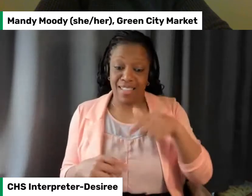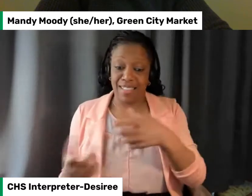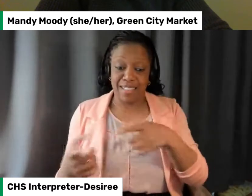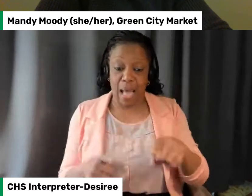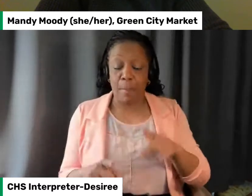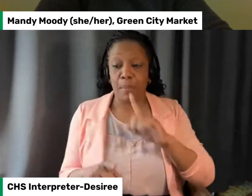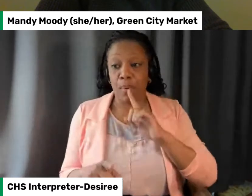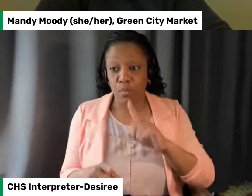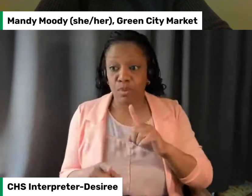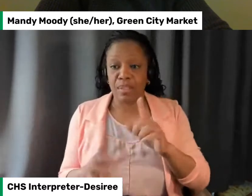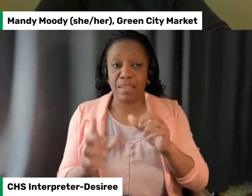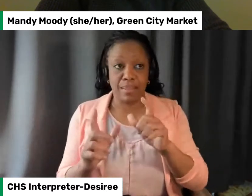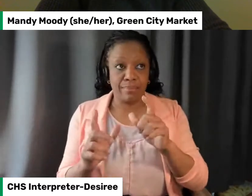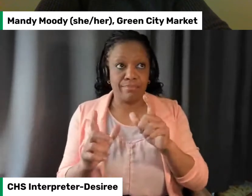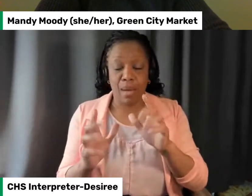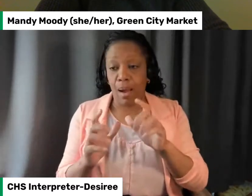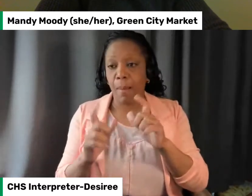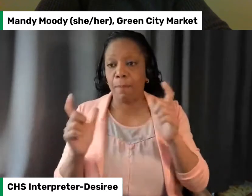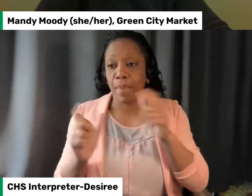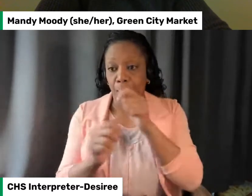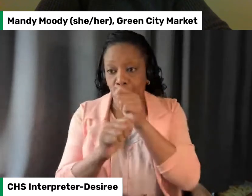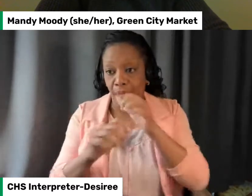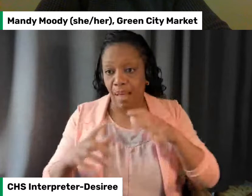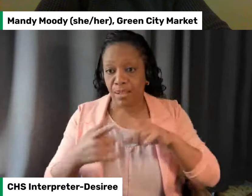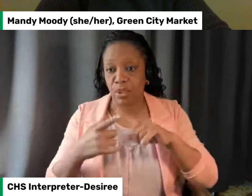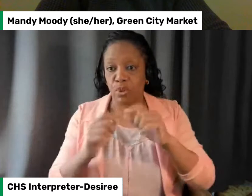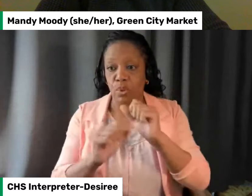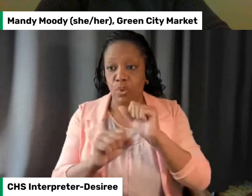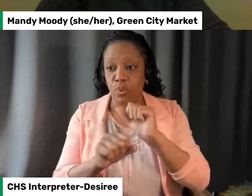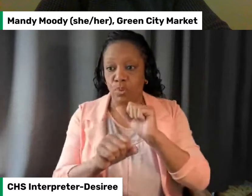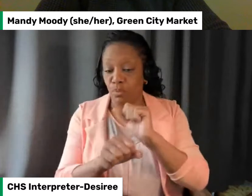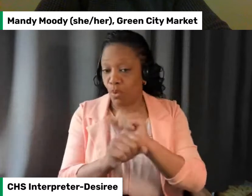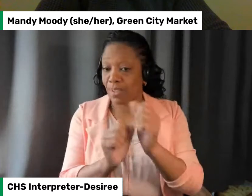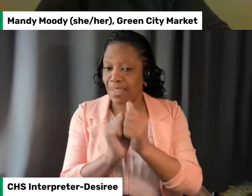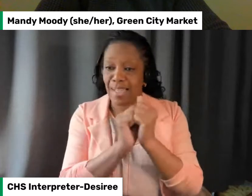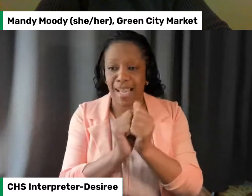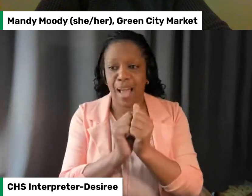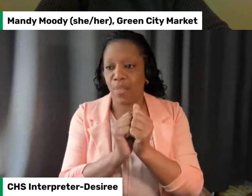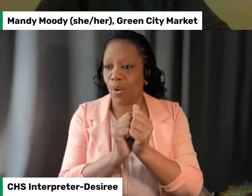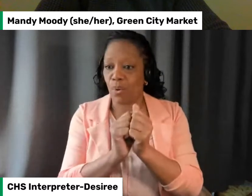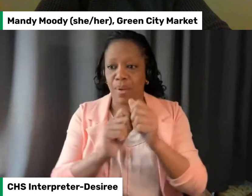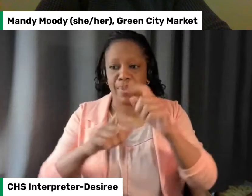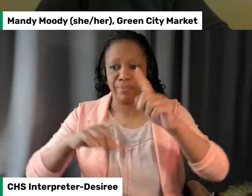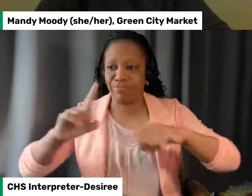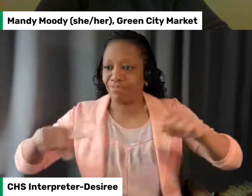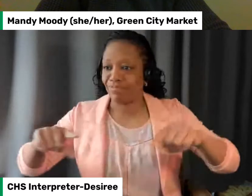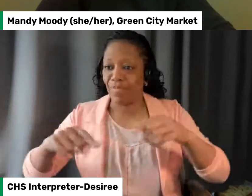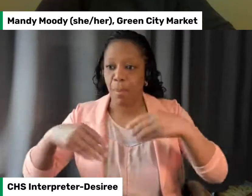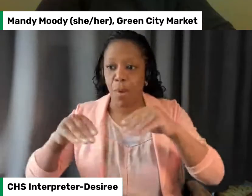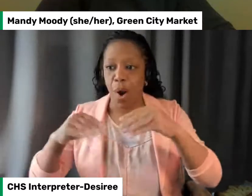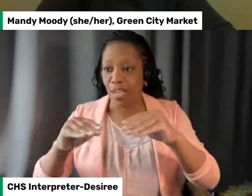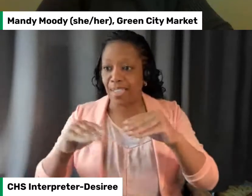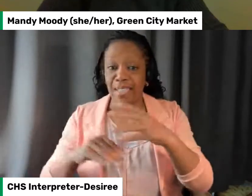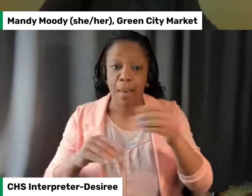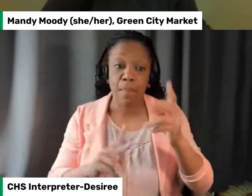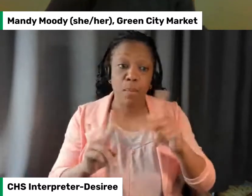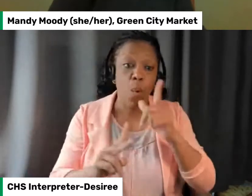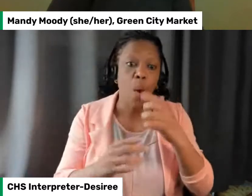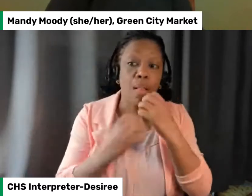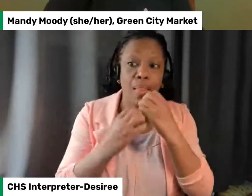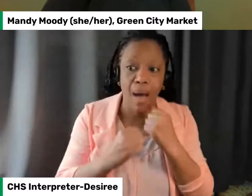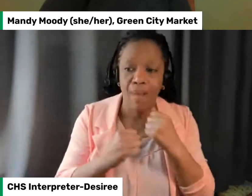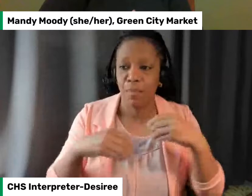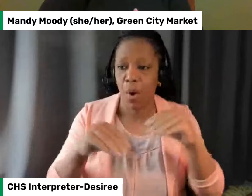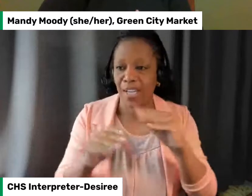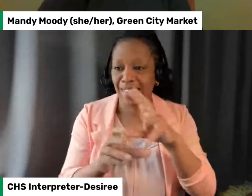work together with all of the markets and those who love markets in the city. Yeah,